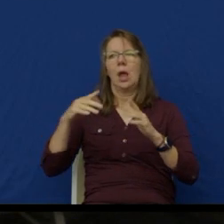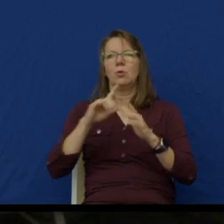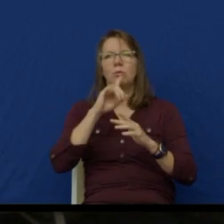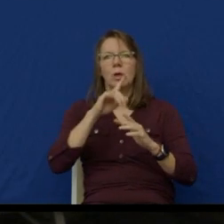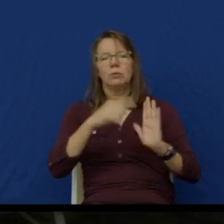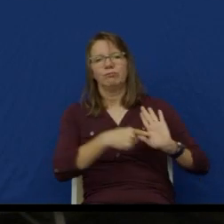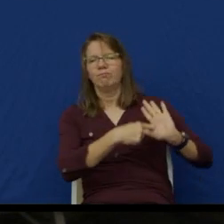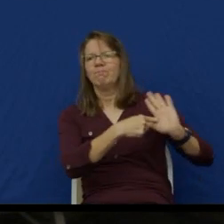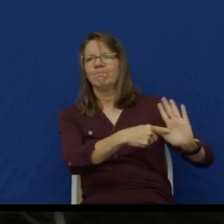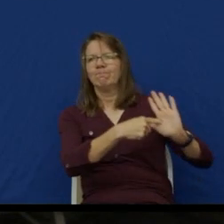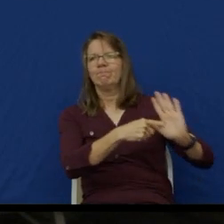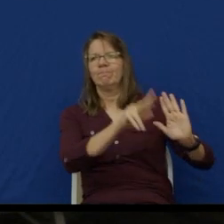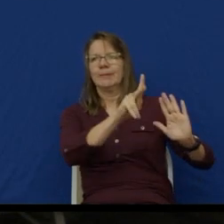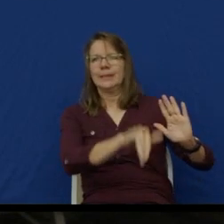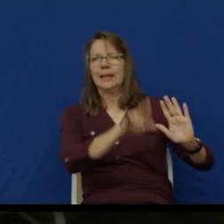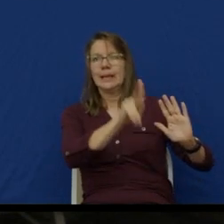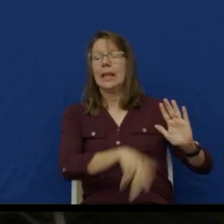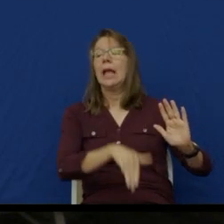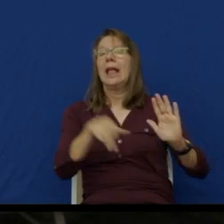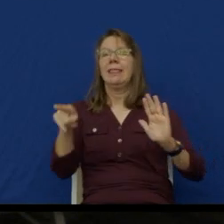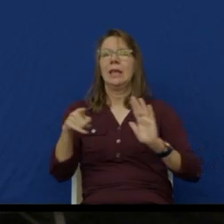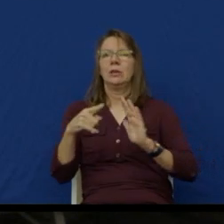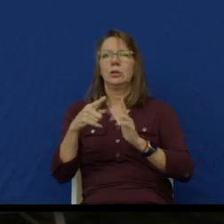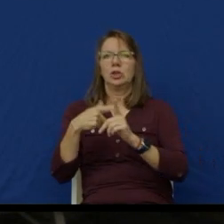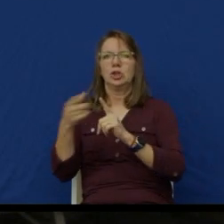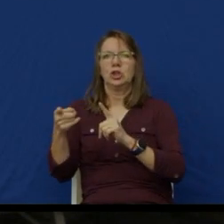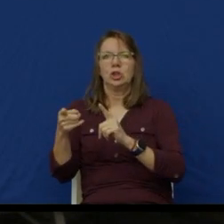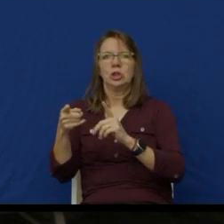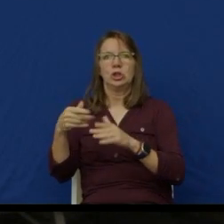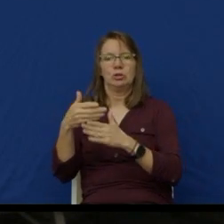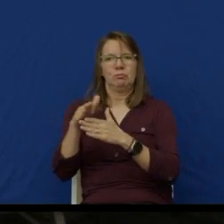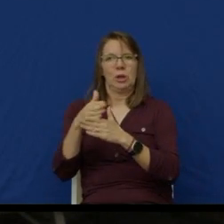with First Lady Jill Biden. Ah, thank you. Well,